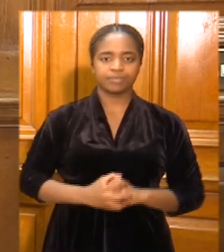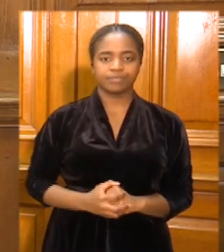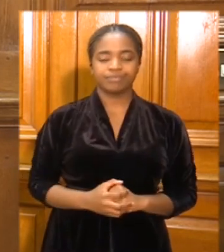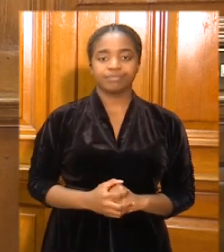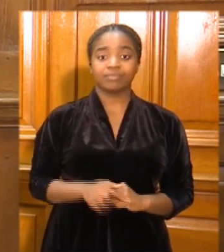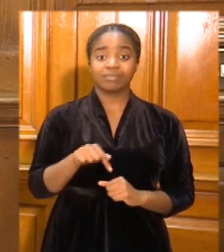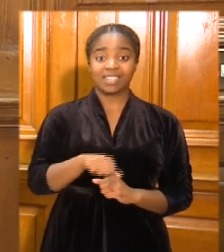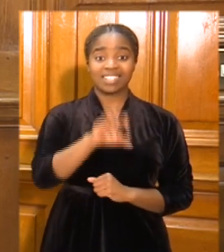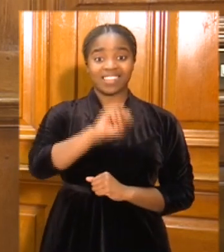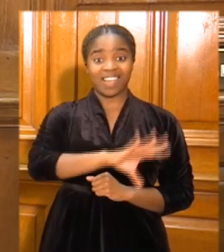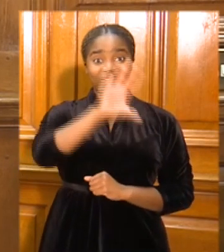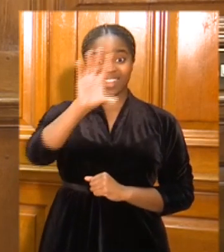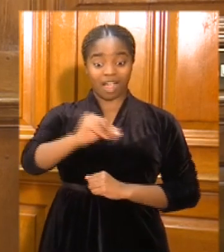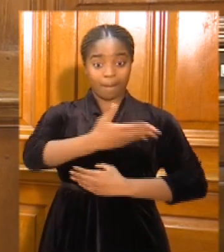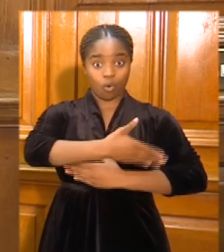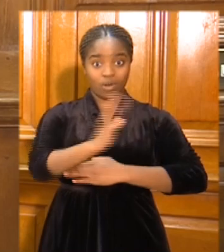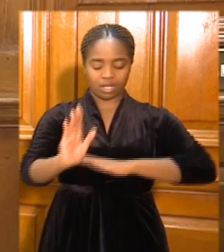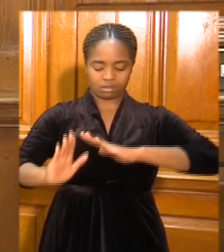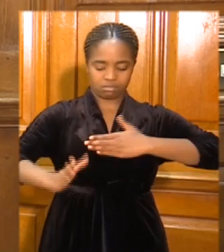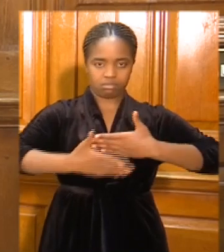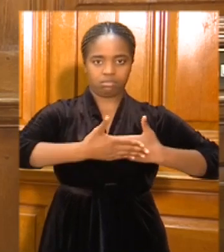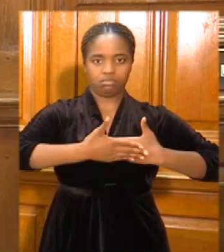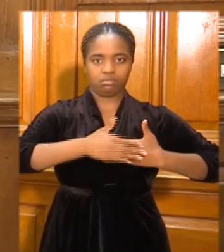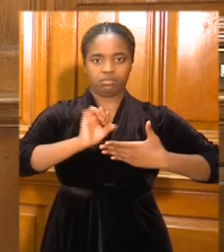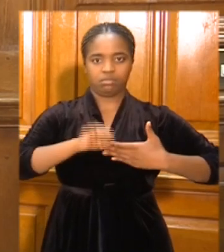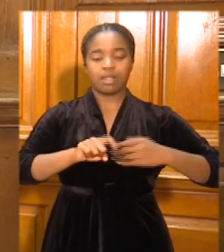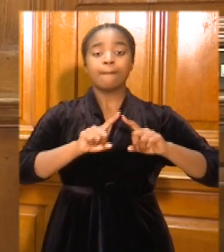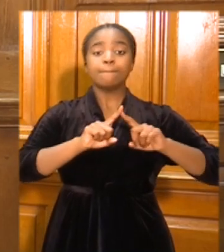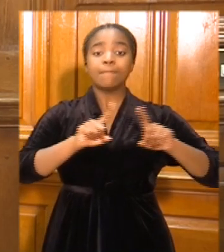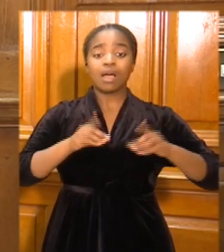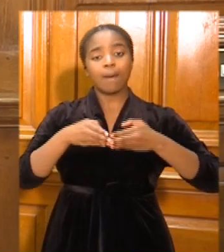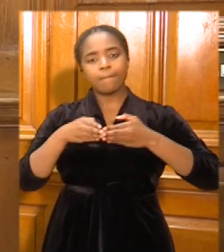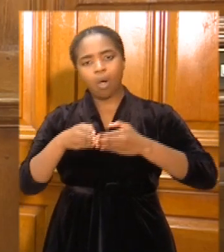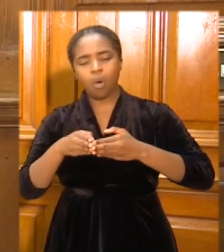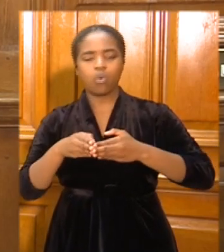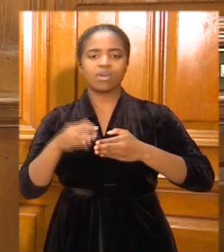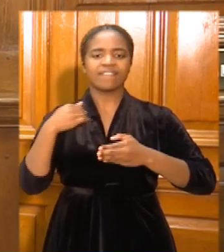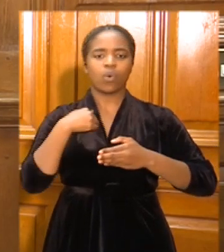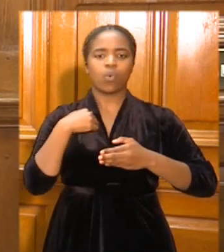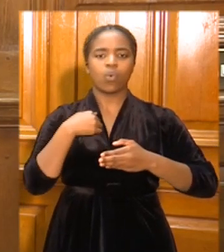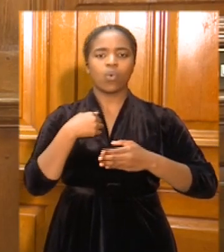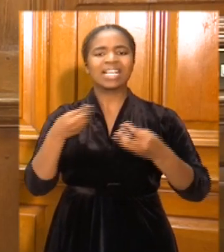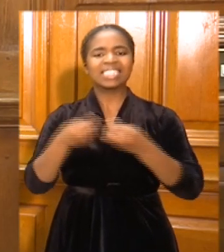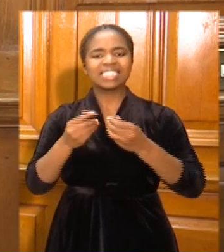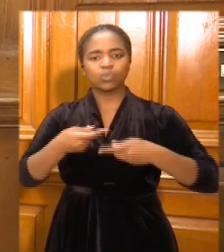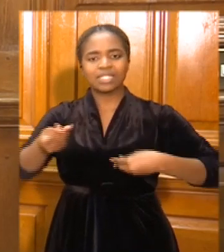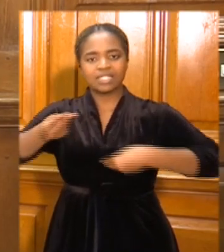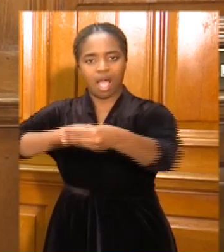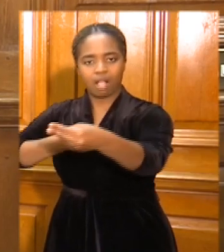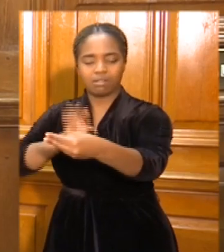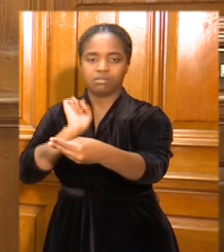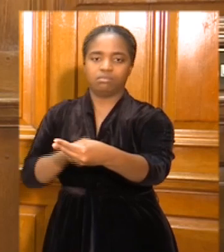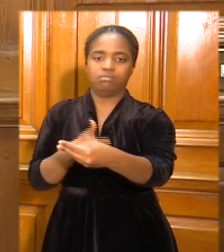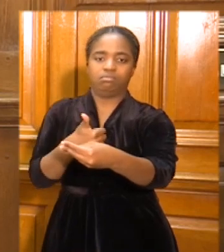will remain closed except for the transport of goods and the repatriation of our